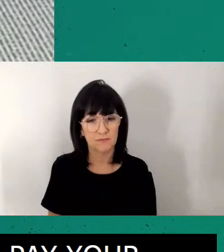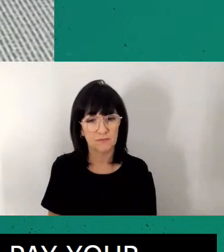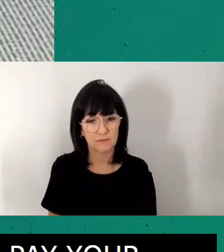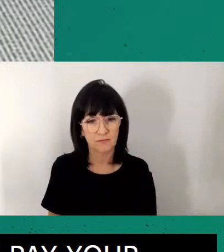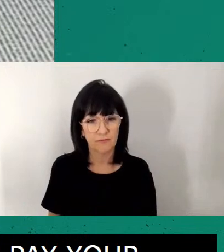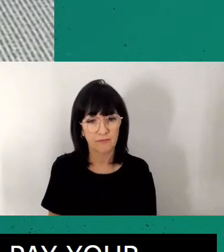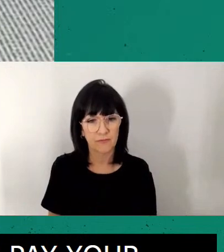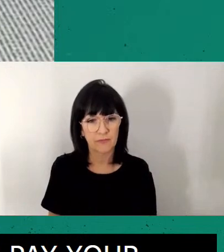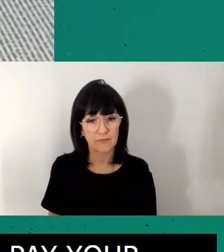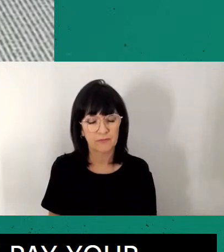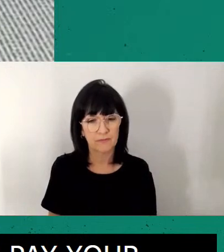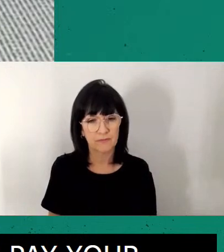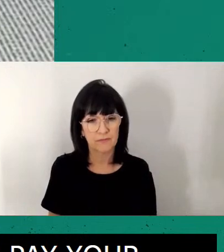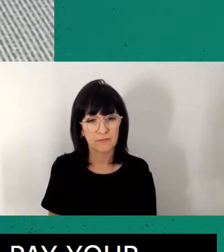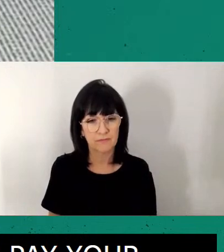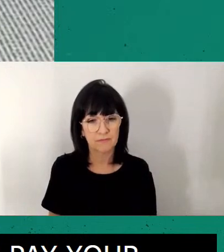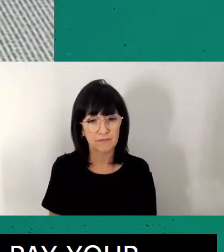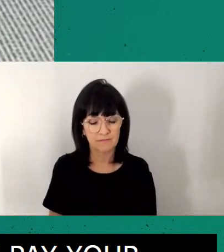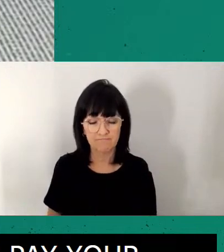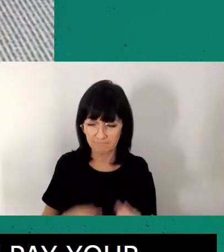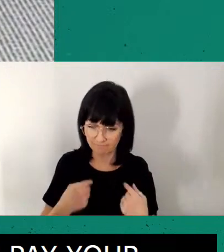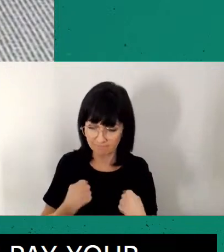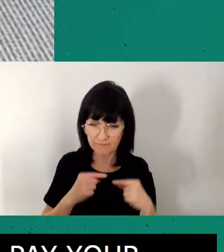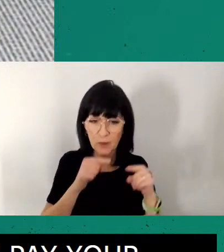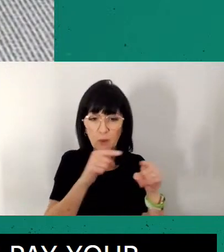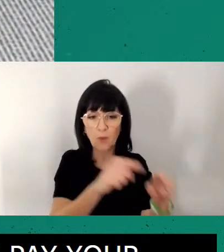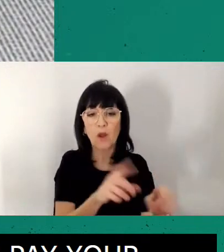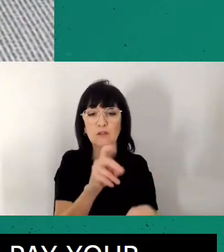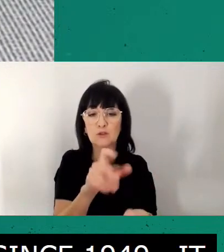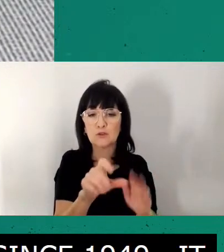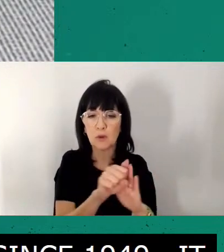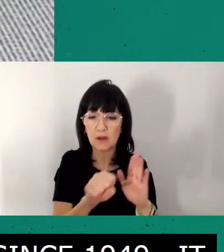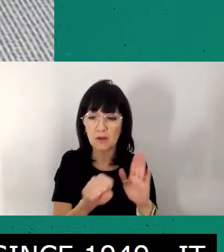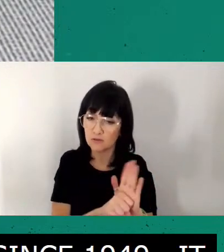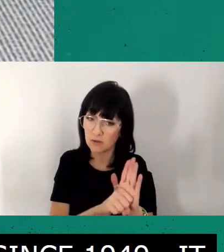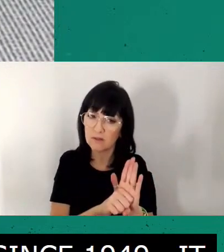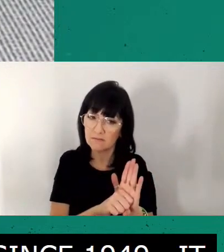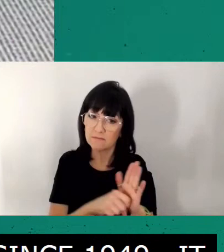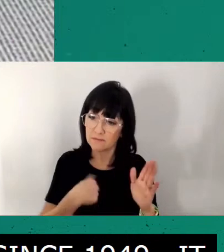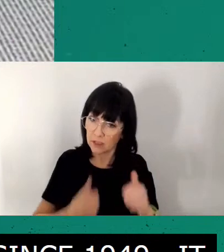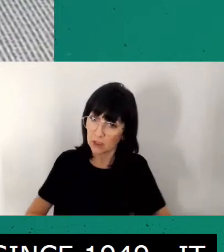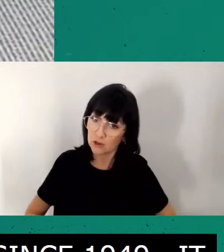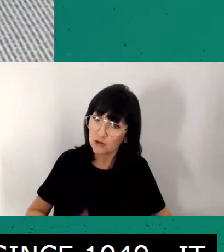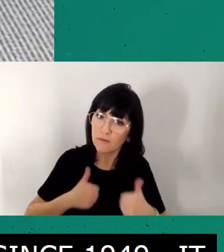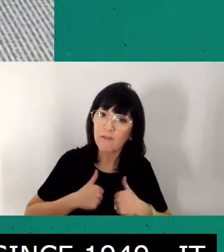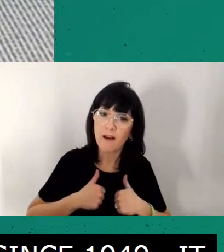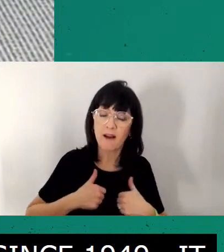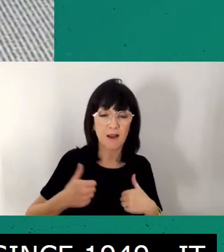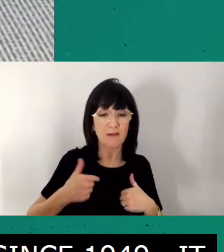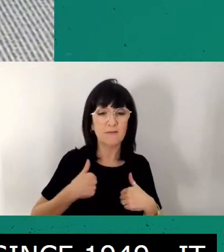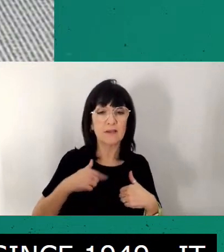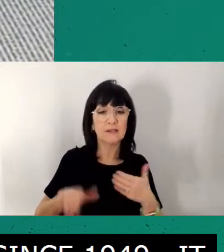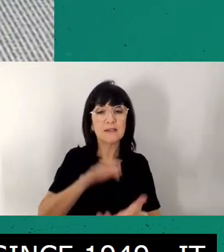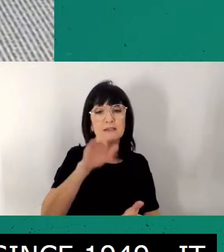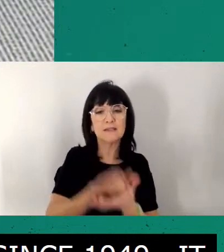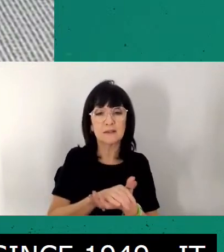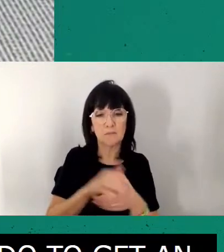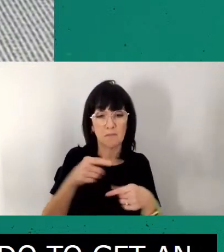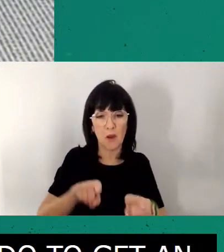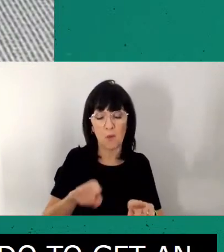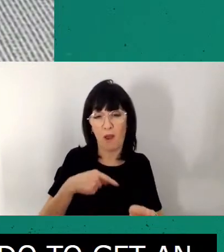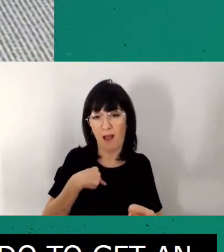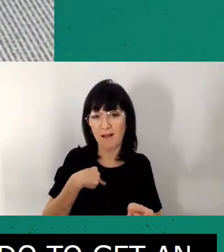We went to Delaware State and survived. I got married when I was a junior at Delaware State.